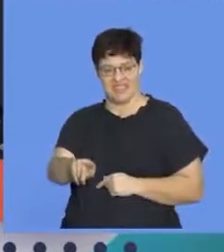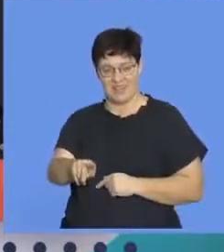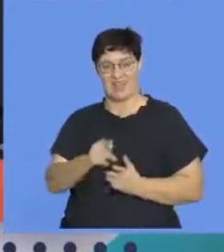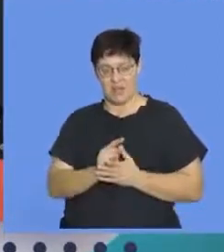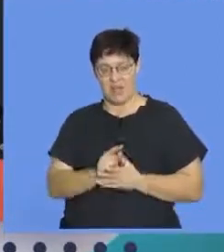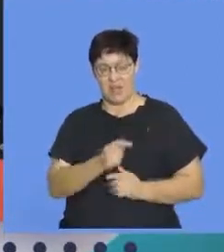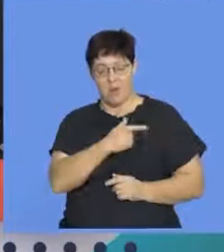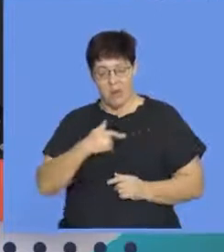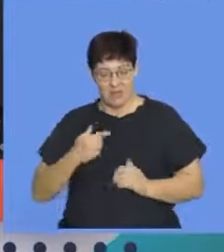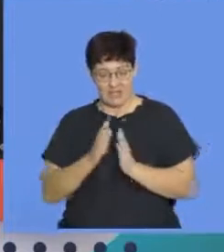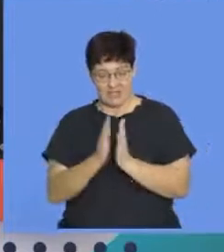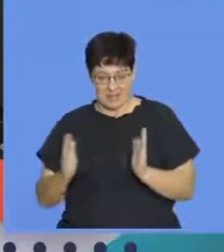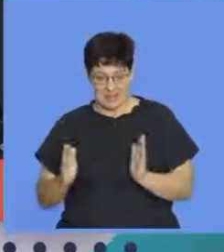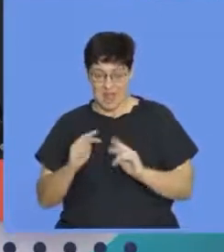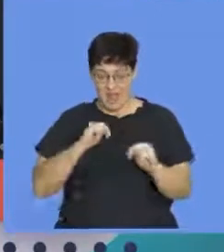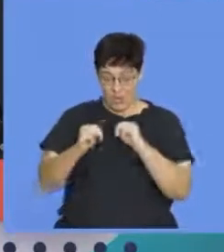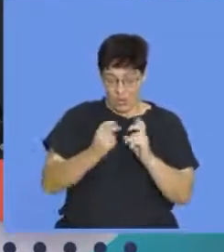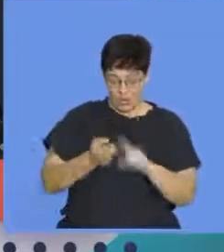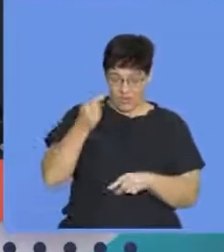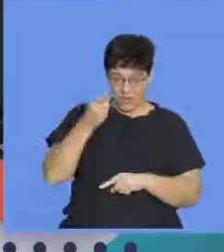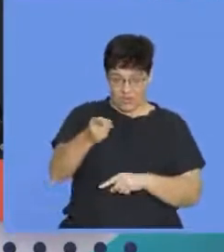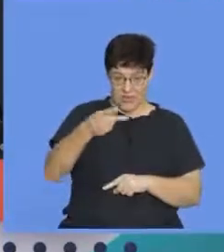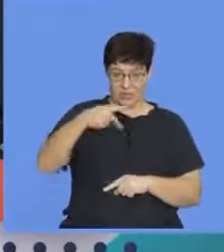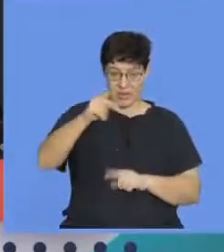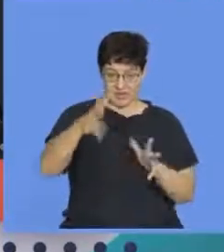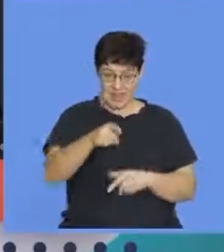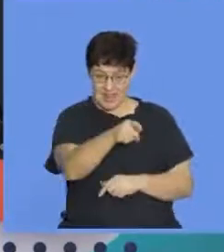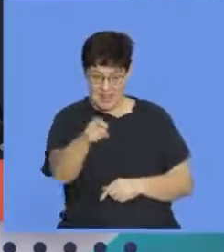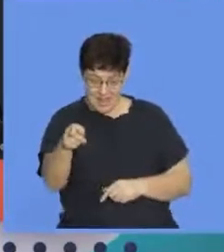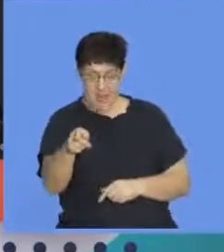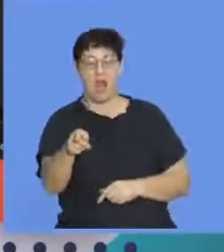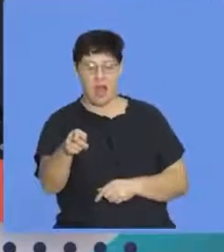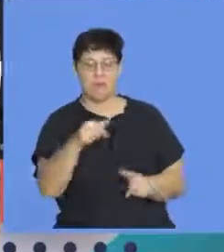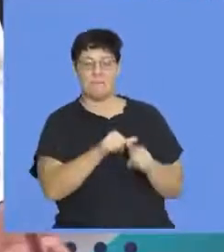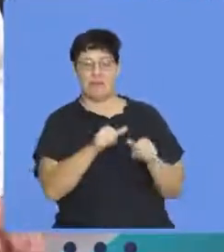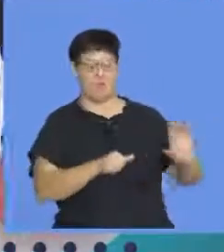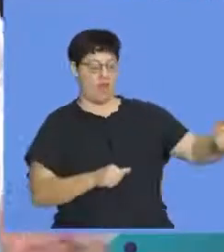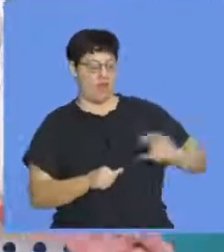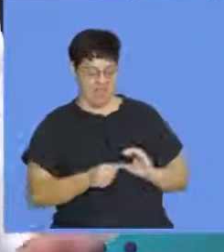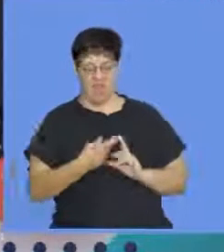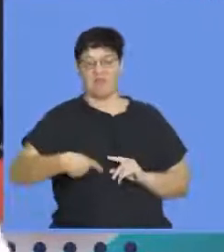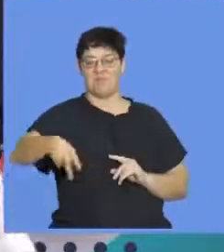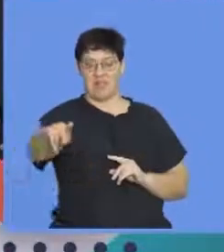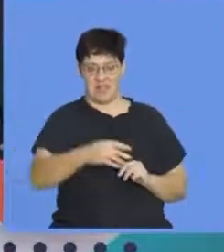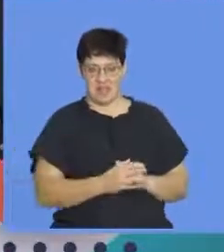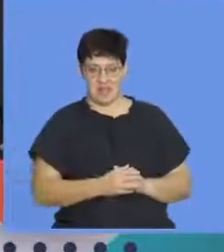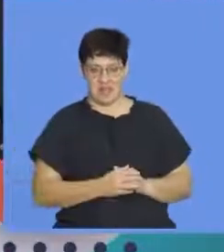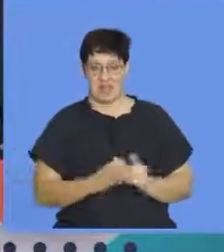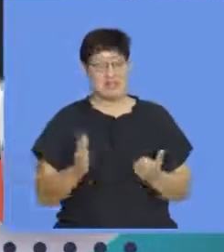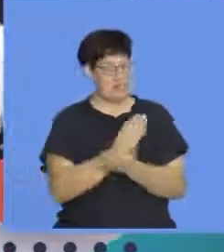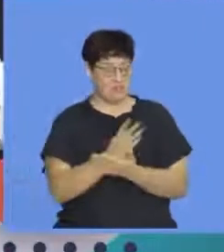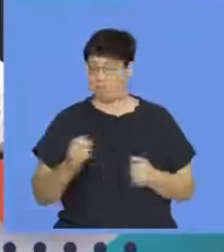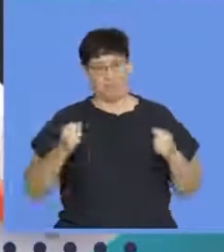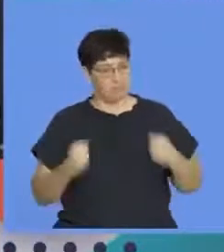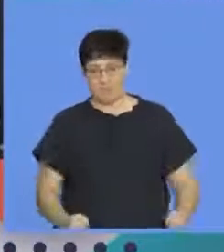longer term you negotiate with your creditors, the better for you. However, you could get creditors that insist